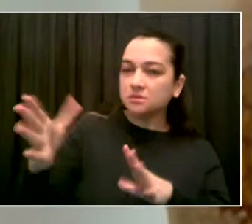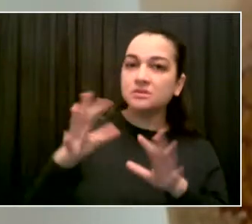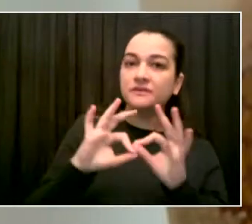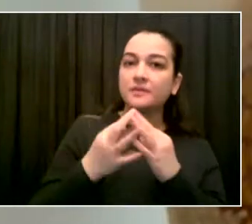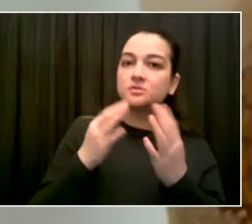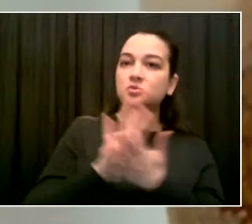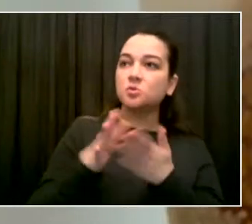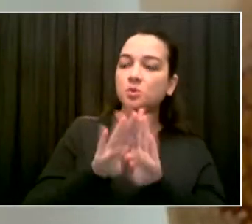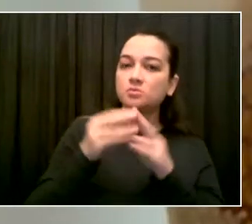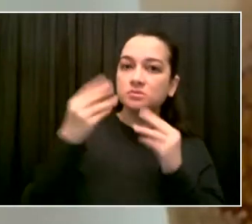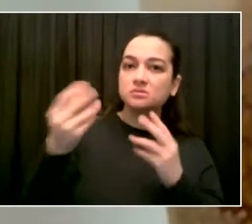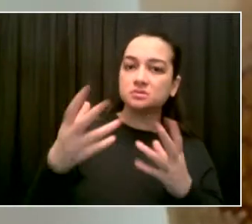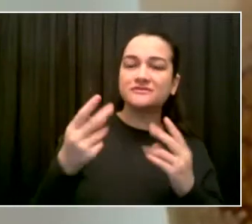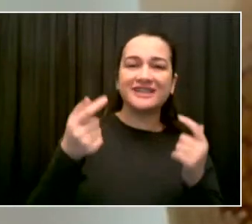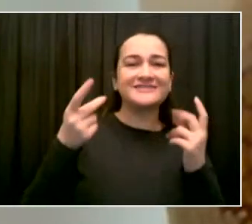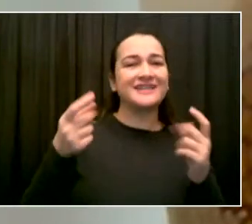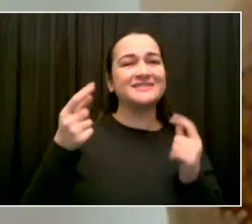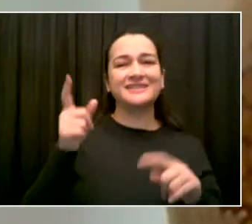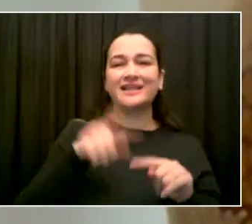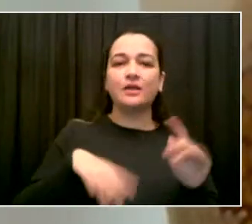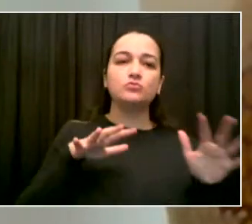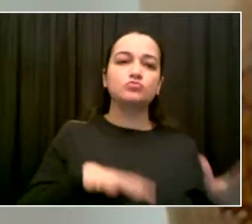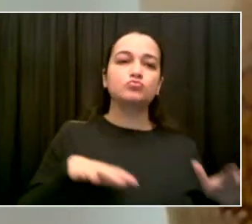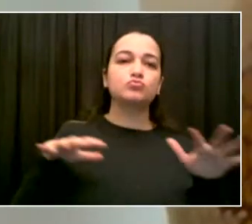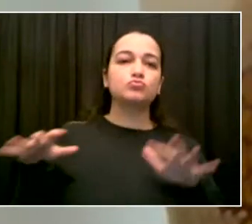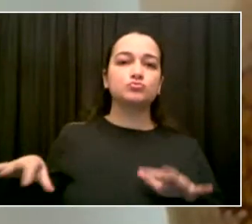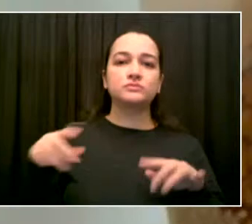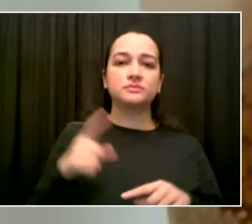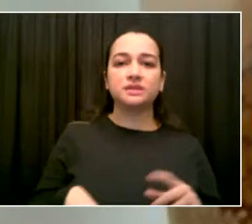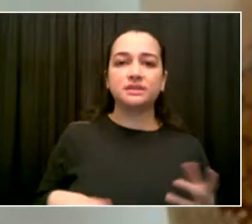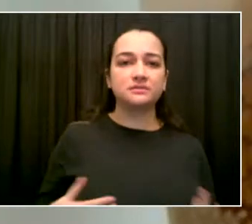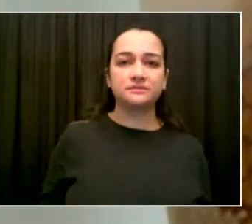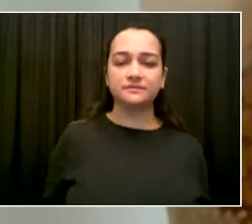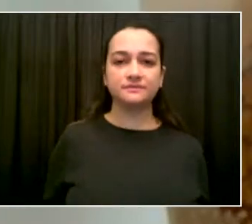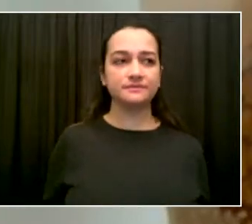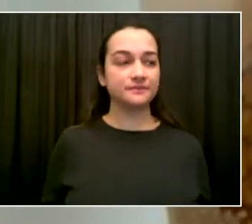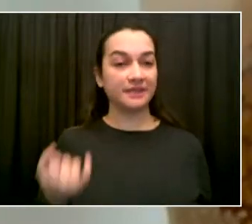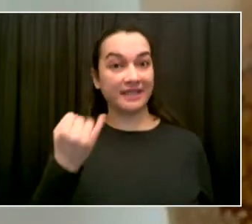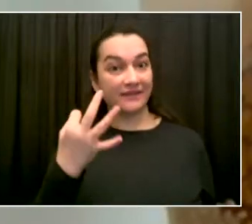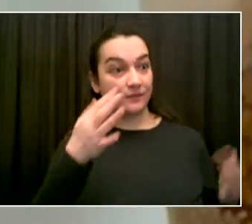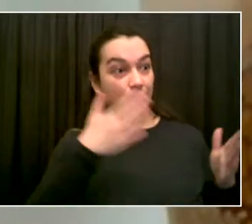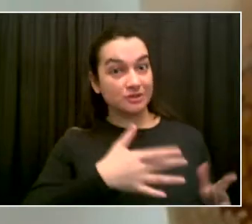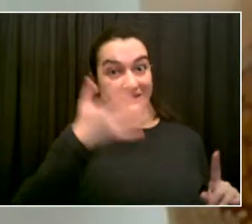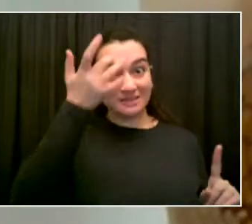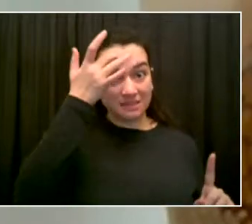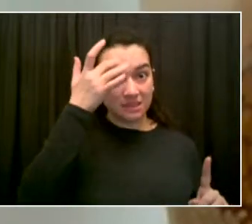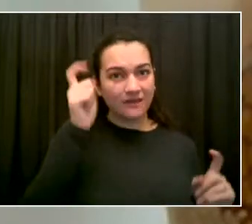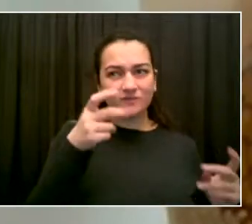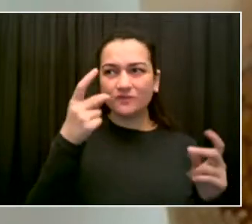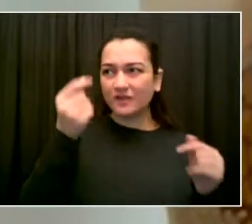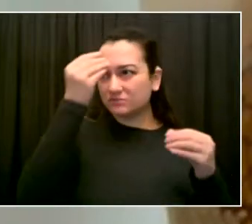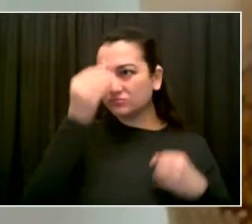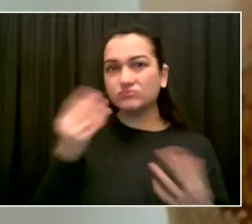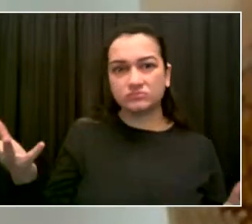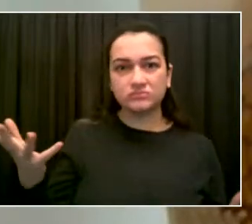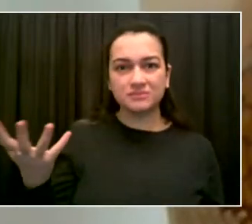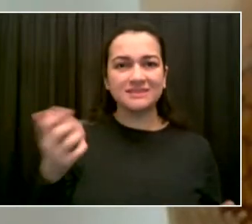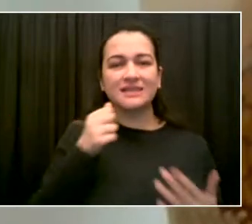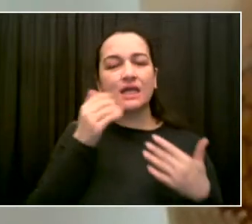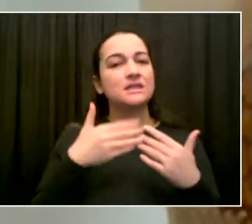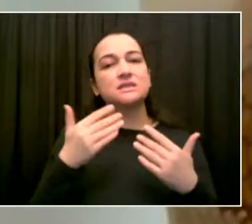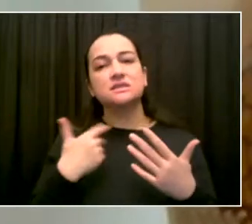appropriately concerned and worried about their potential risk. So we do have to balance the epidemiologic science, which